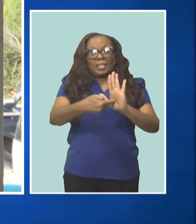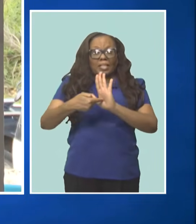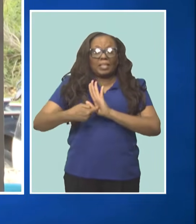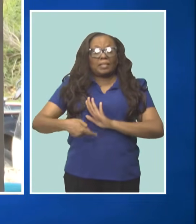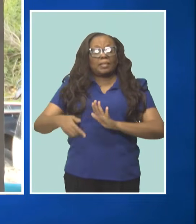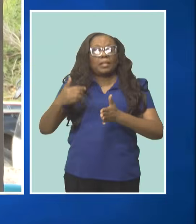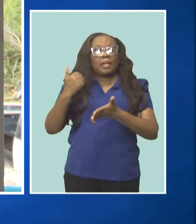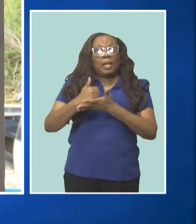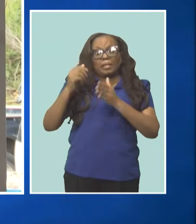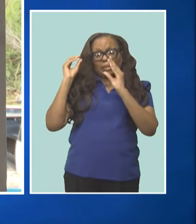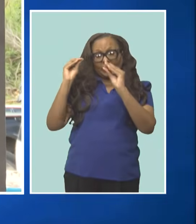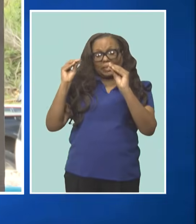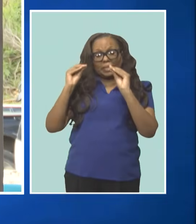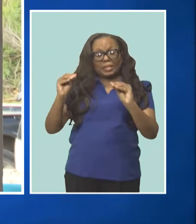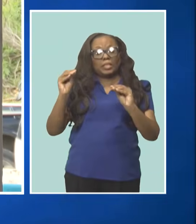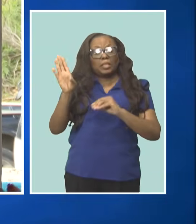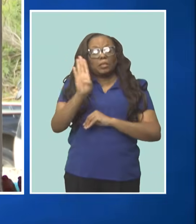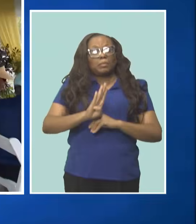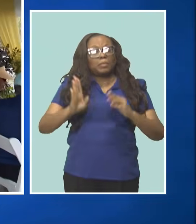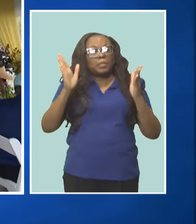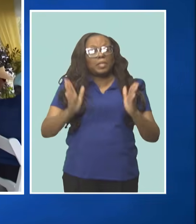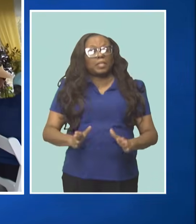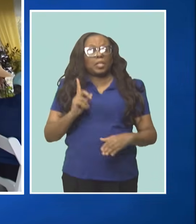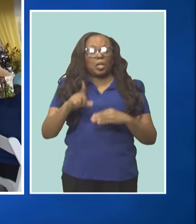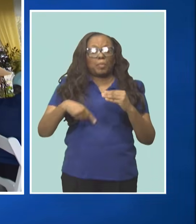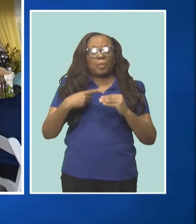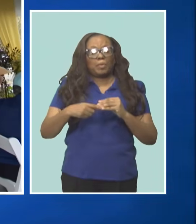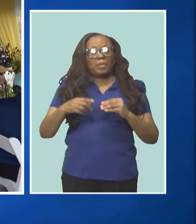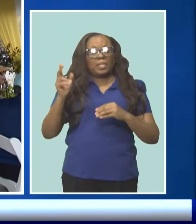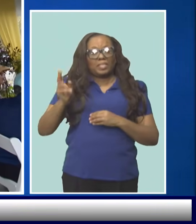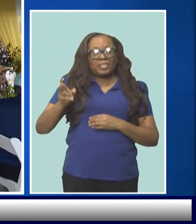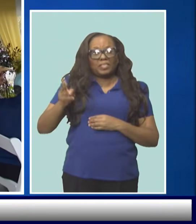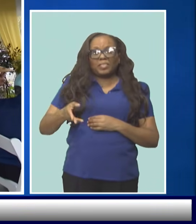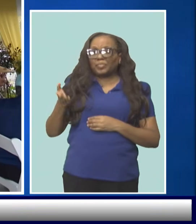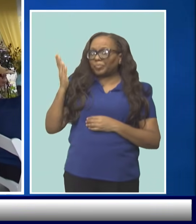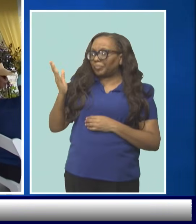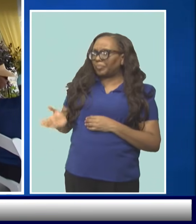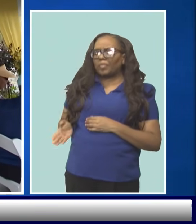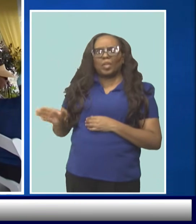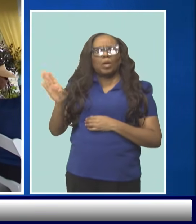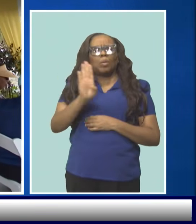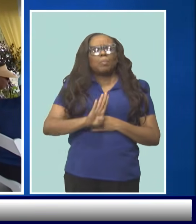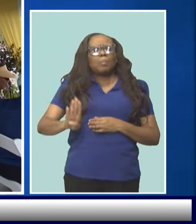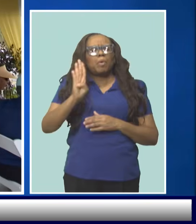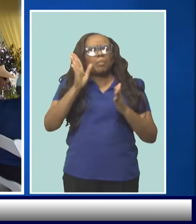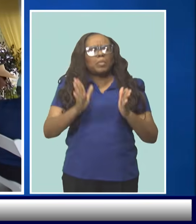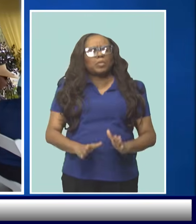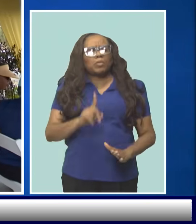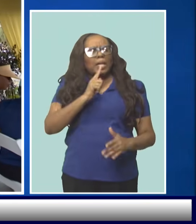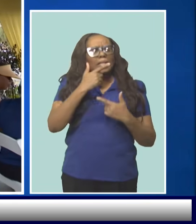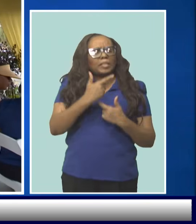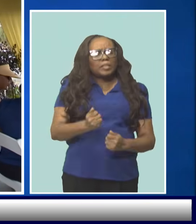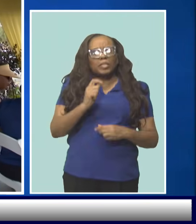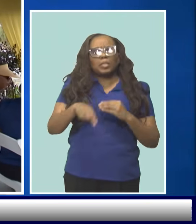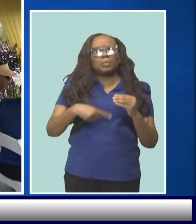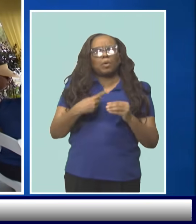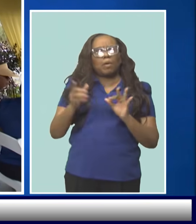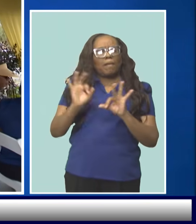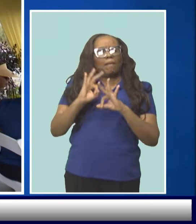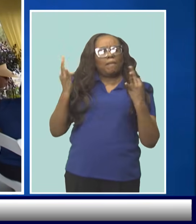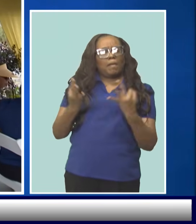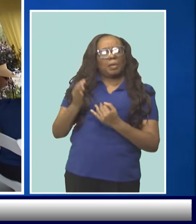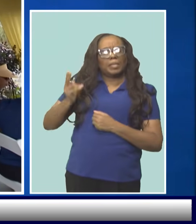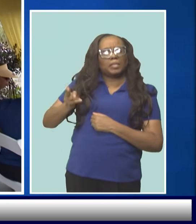to educate Barbadians about their history. I find that Bajans are getting more interested in tracing their family histories, knowing who